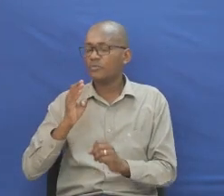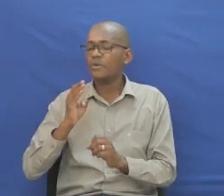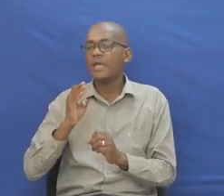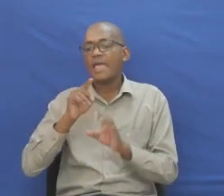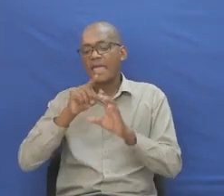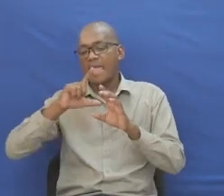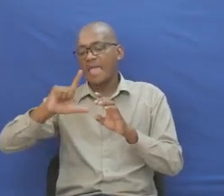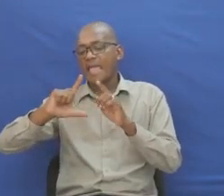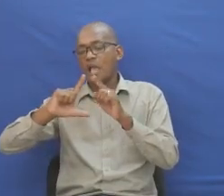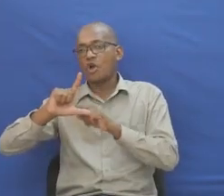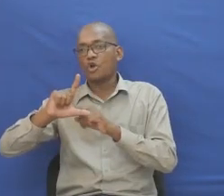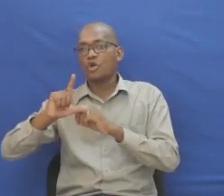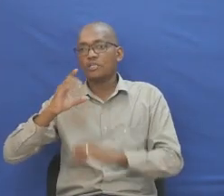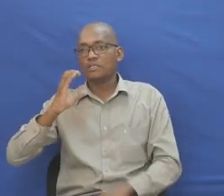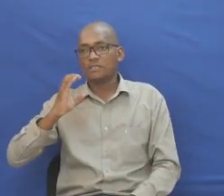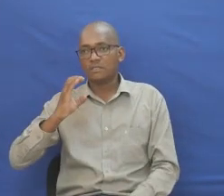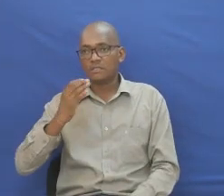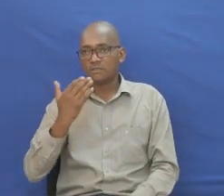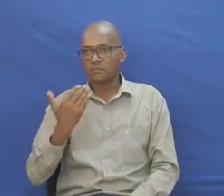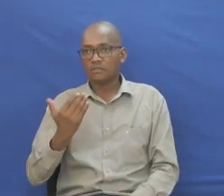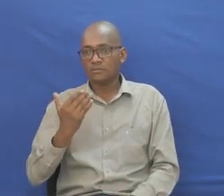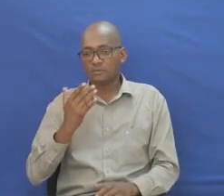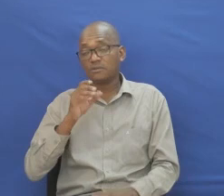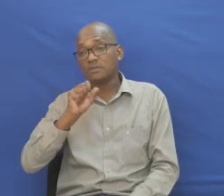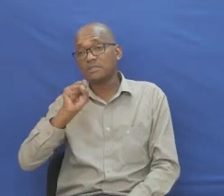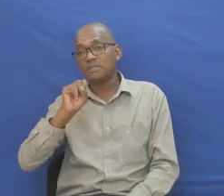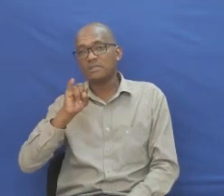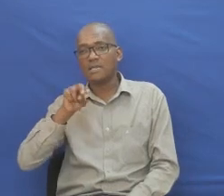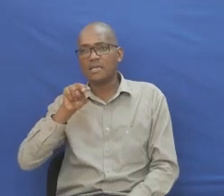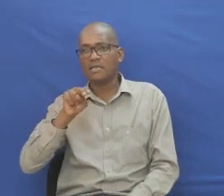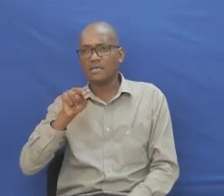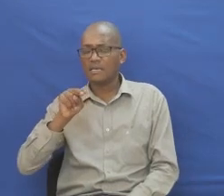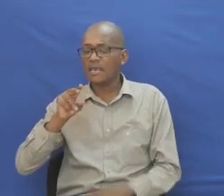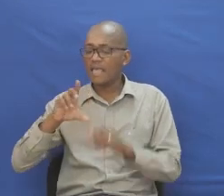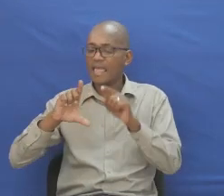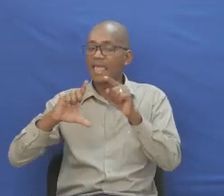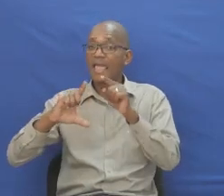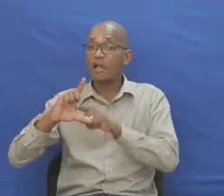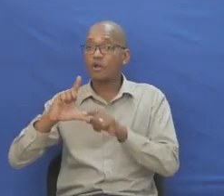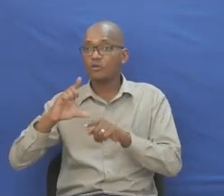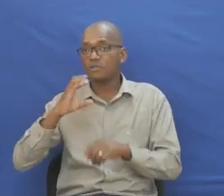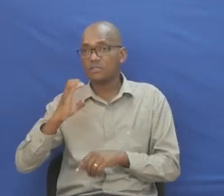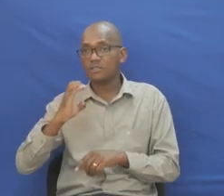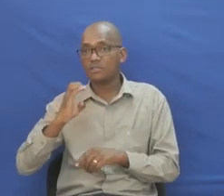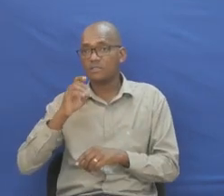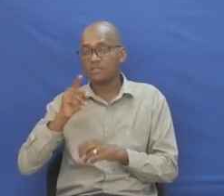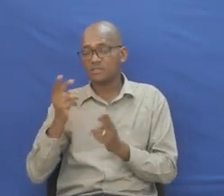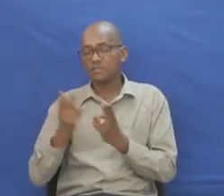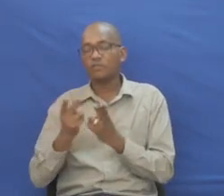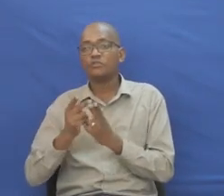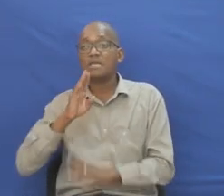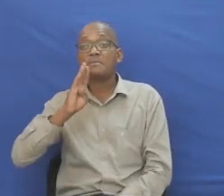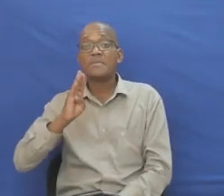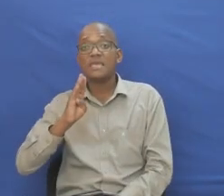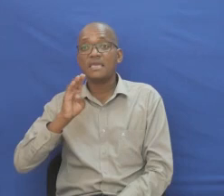C will be obtained by taking the opposite side, in which it is our BE side, divided